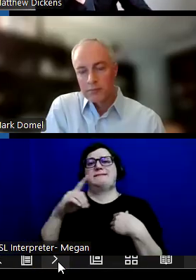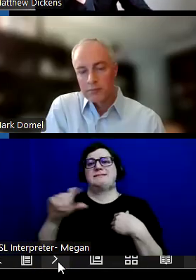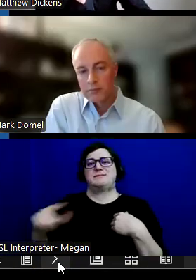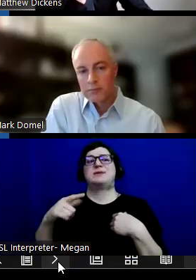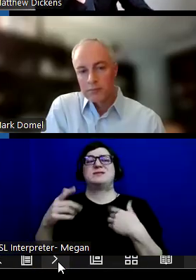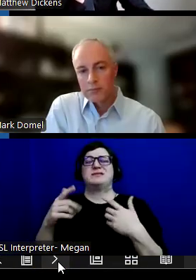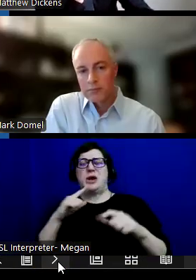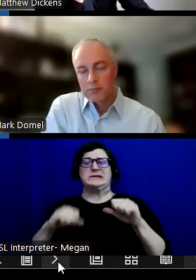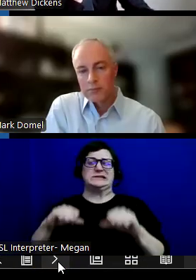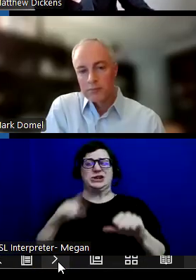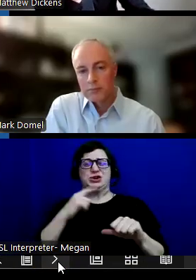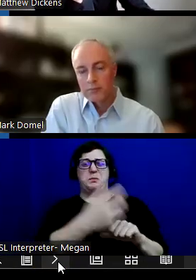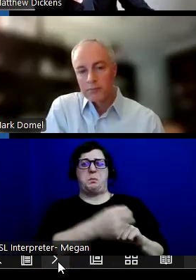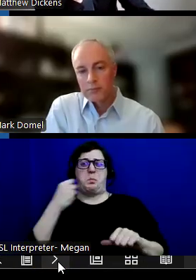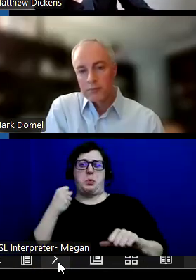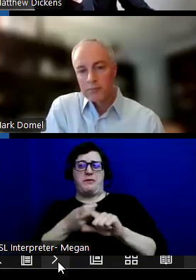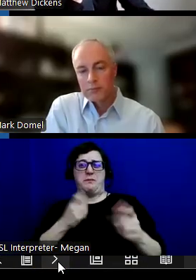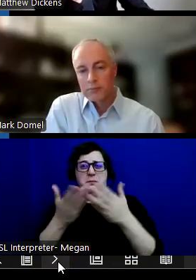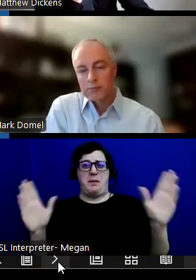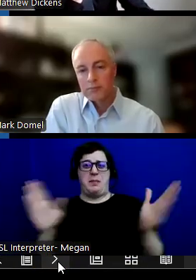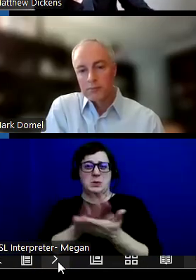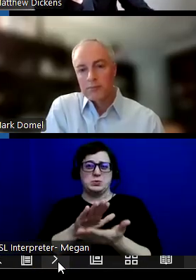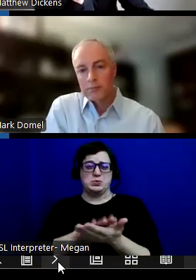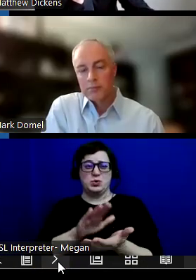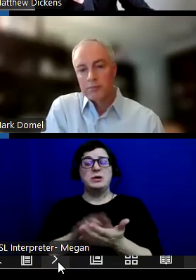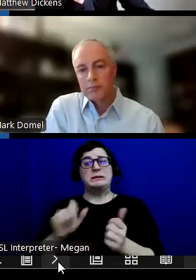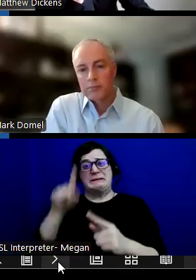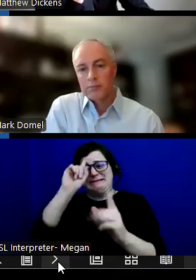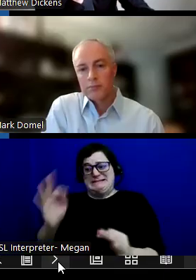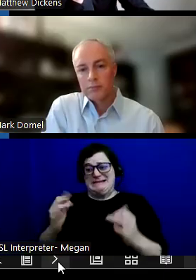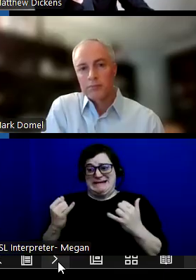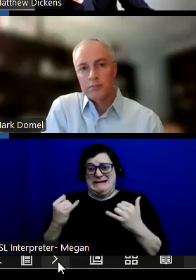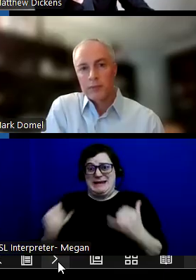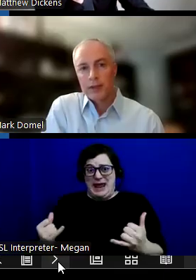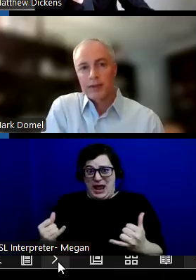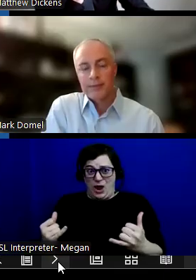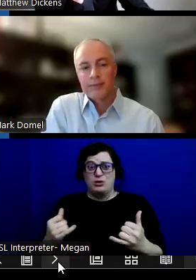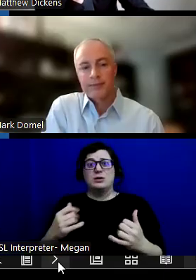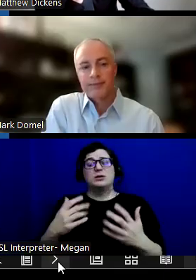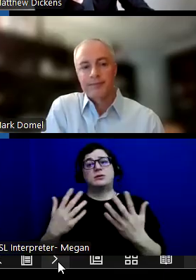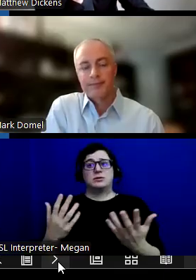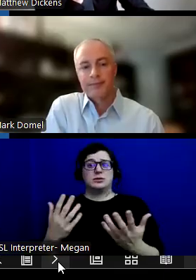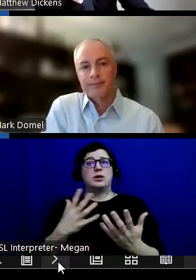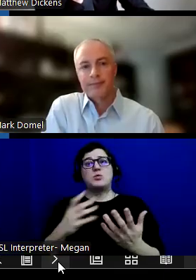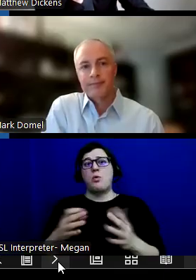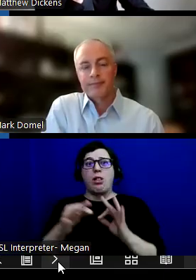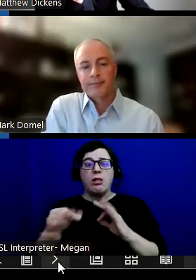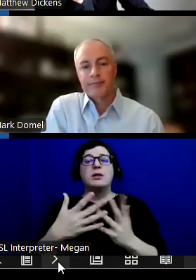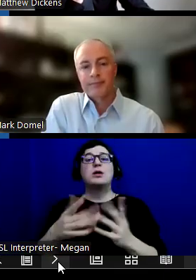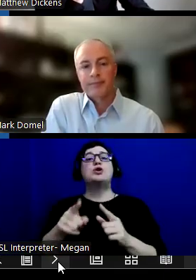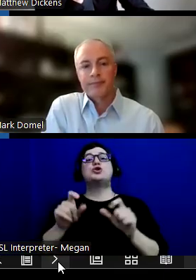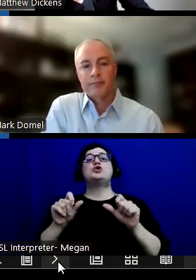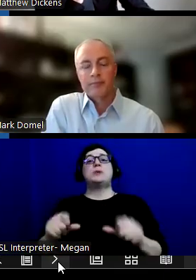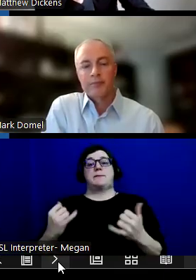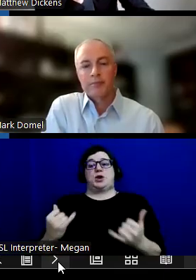and decide based on whether or not you get the educational account, whether to move forward? Absolutely. That's also a great question. You can be